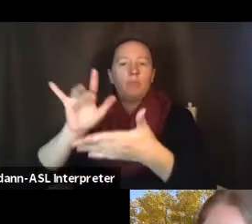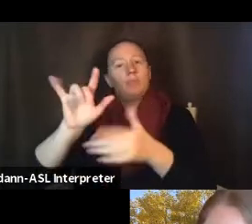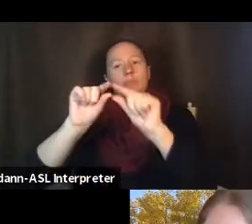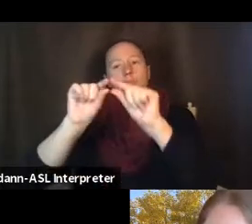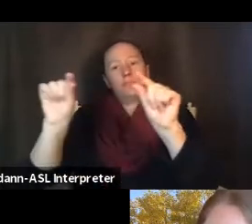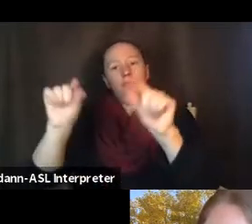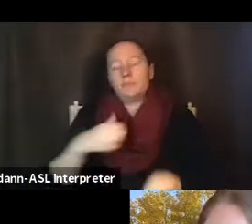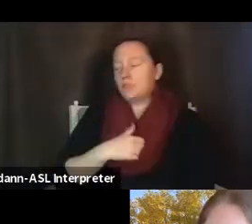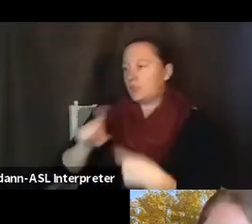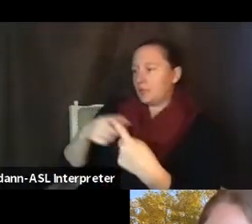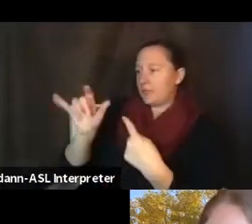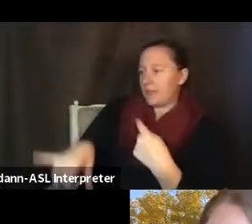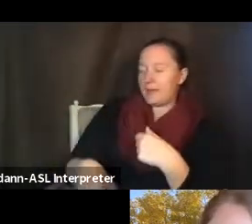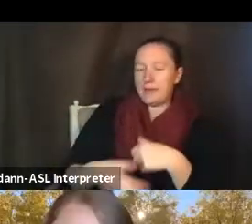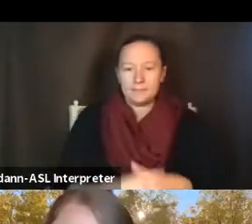about that, everybody.